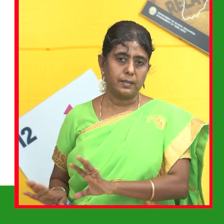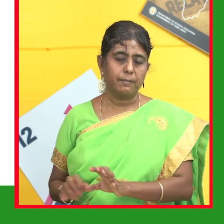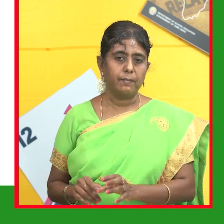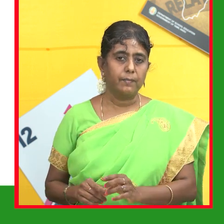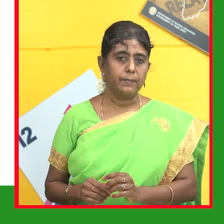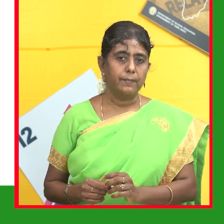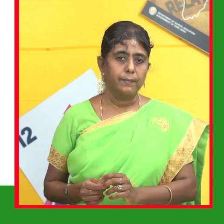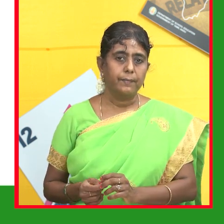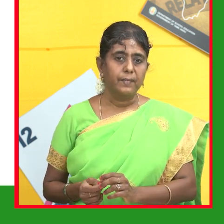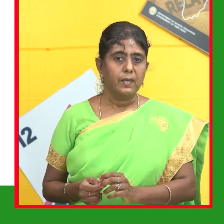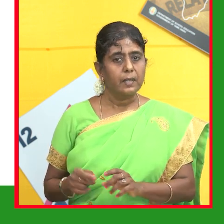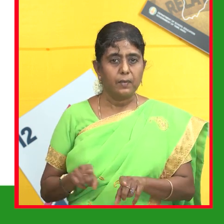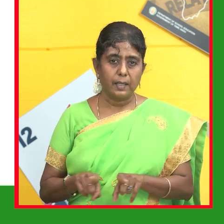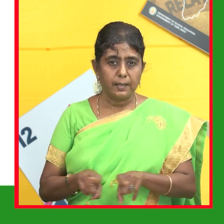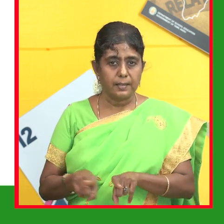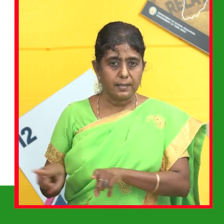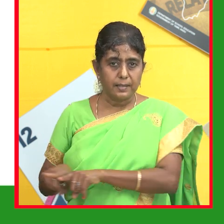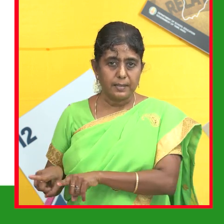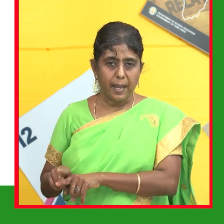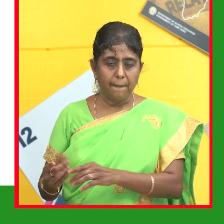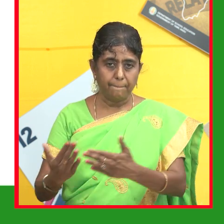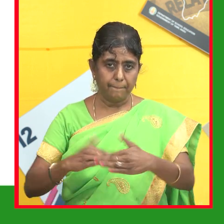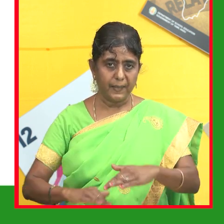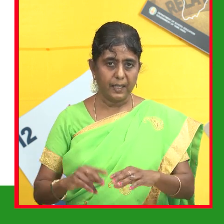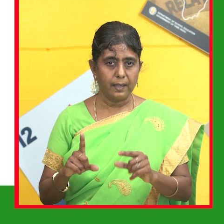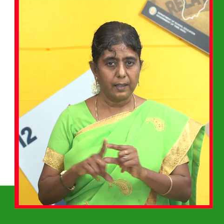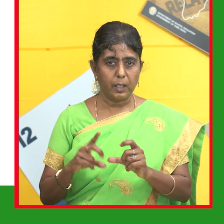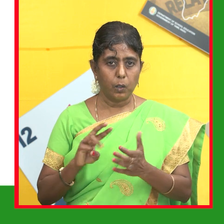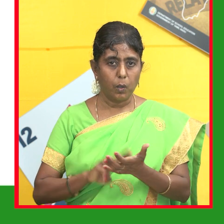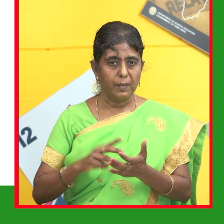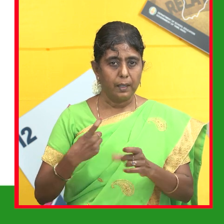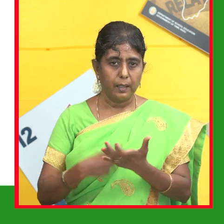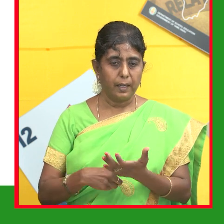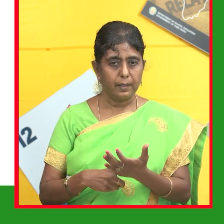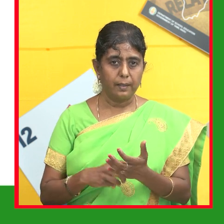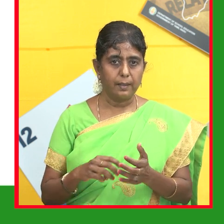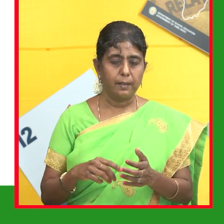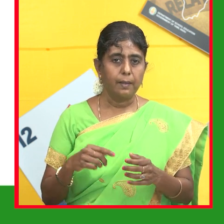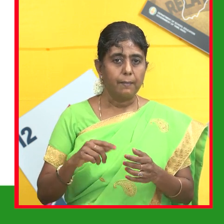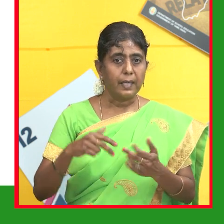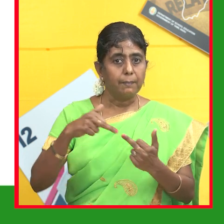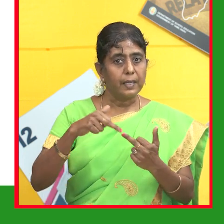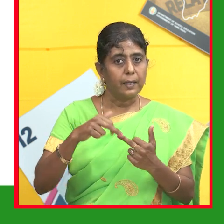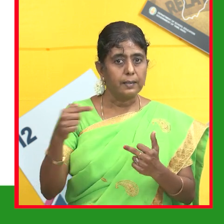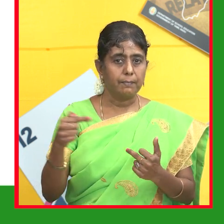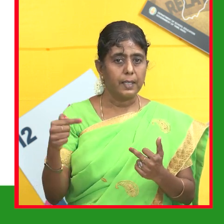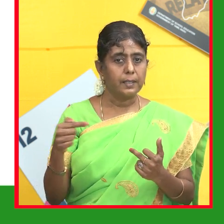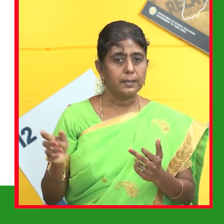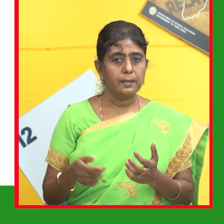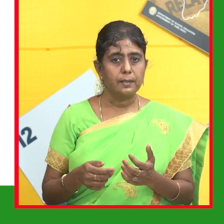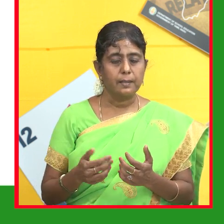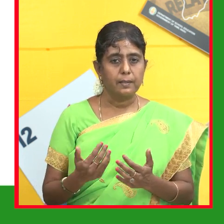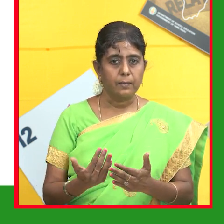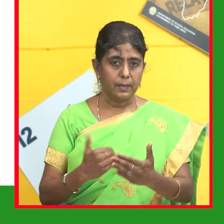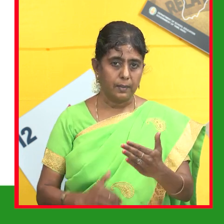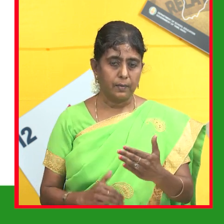reverse as x minus y. Now you look at there, both the denominators are same, but the symbol in the middle is minus.